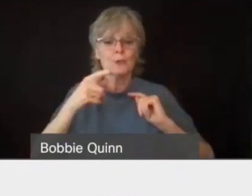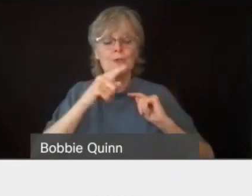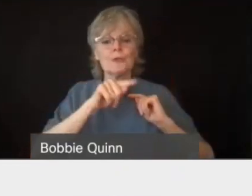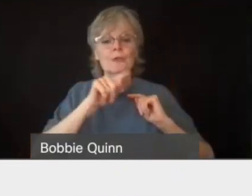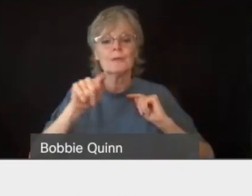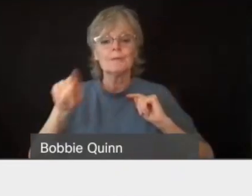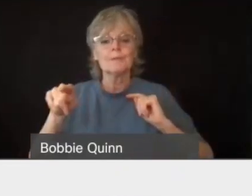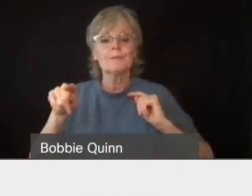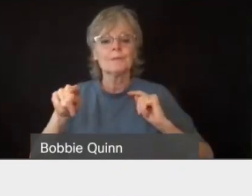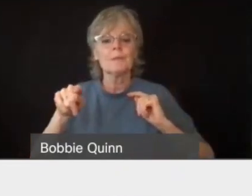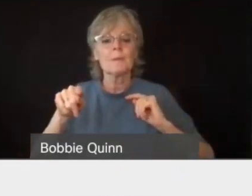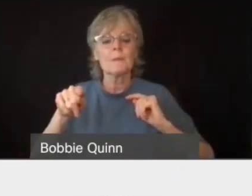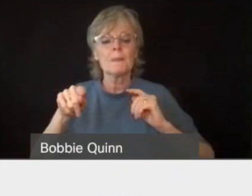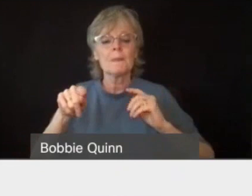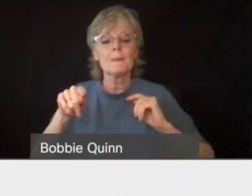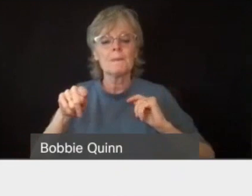the strong